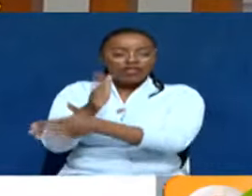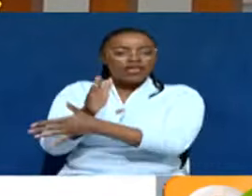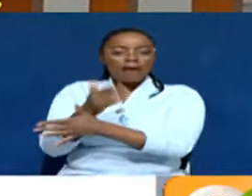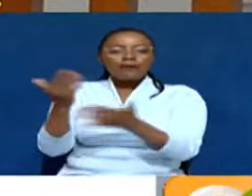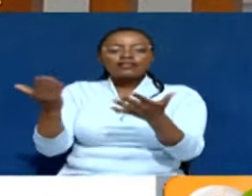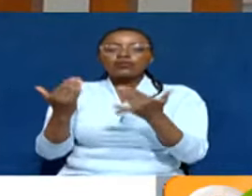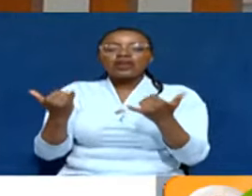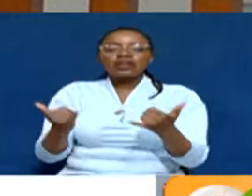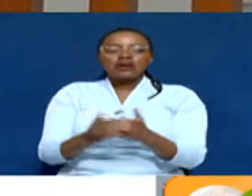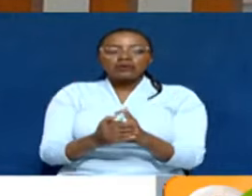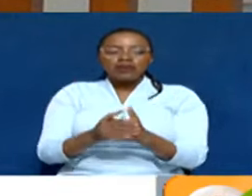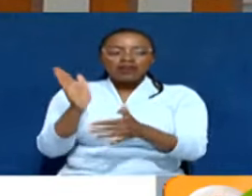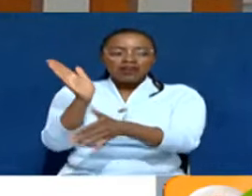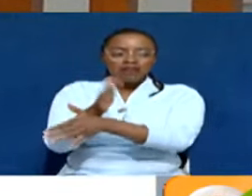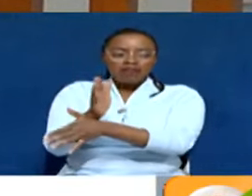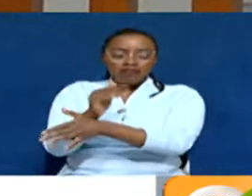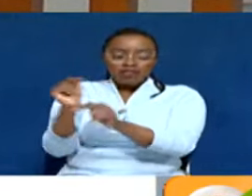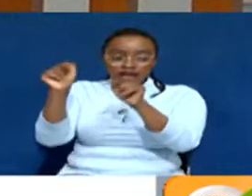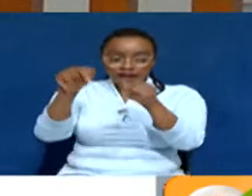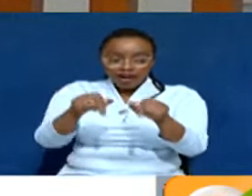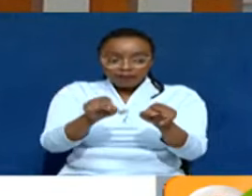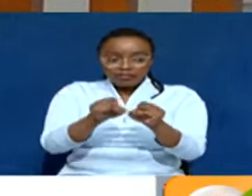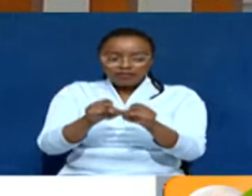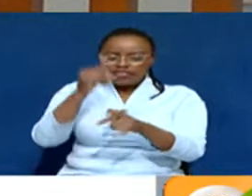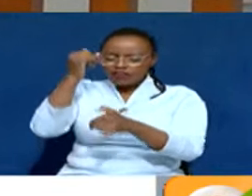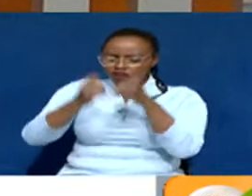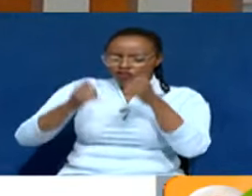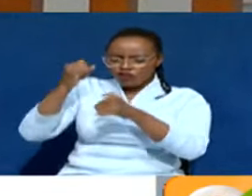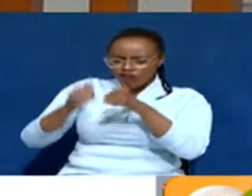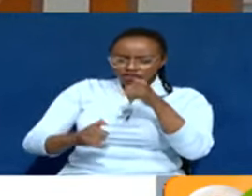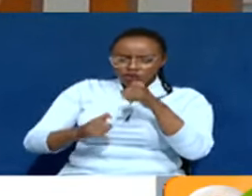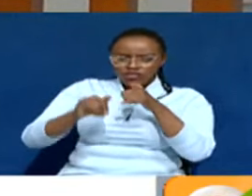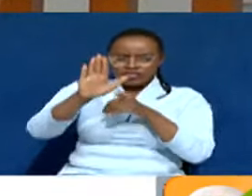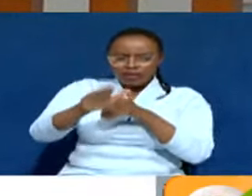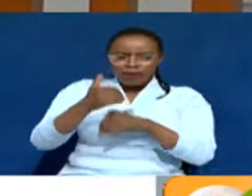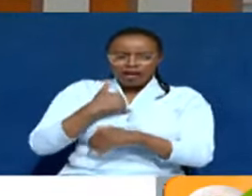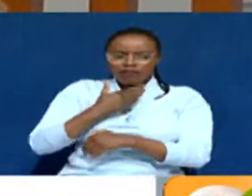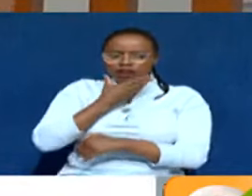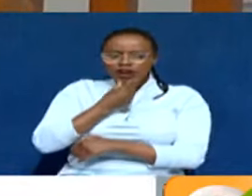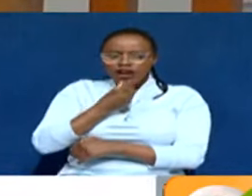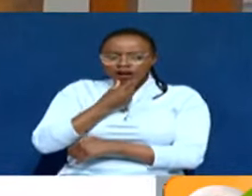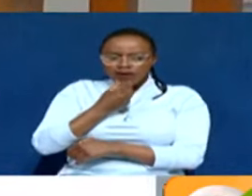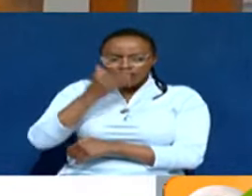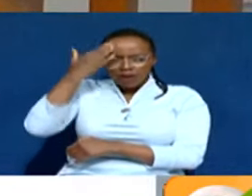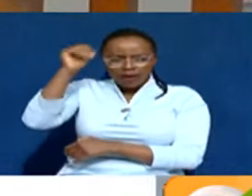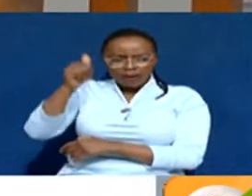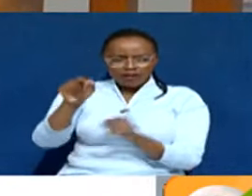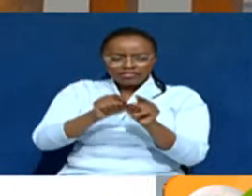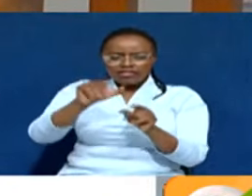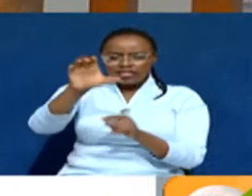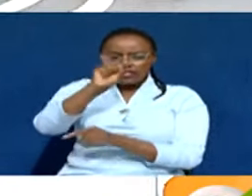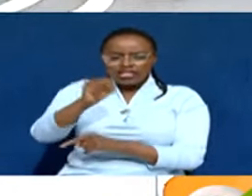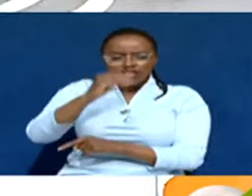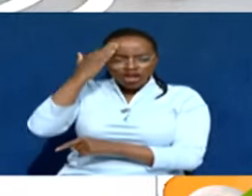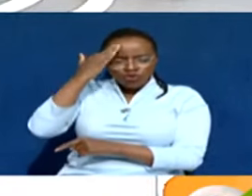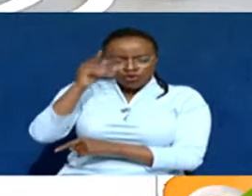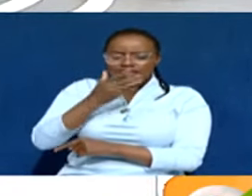time? The embassy, they come, mpaka ile dakika mwisho. Like there is a guy called Mwana wa Mary. I don't know if the CS knows